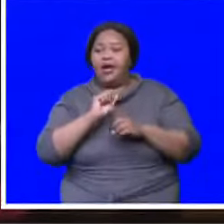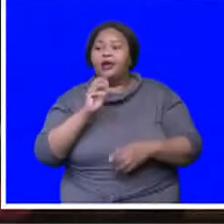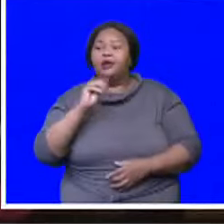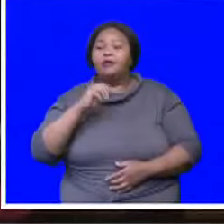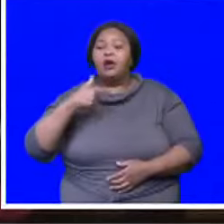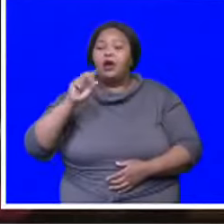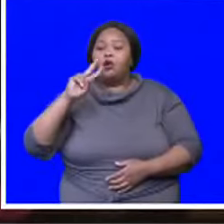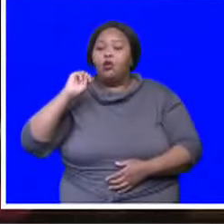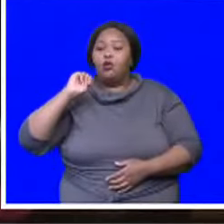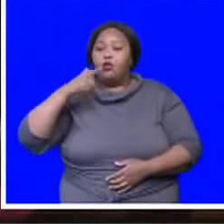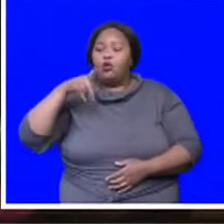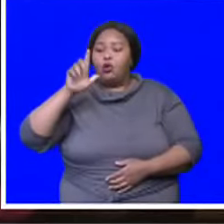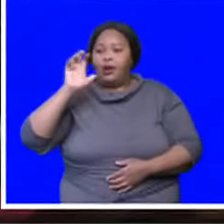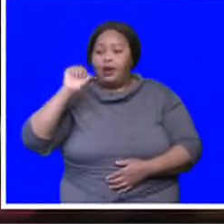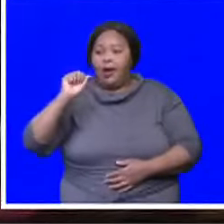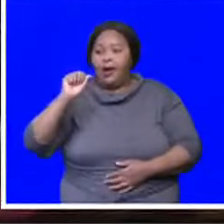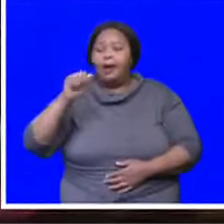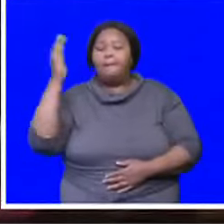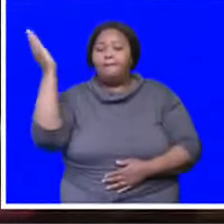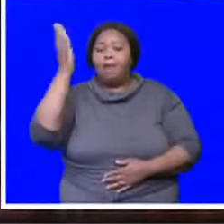Ndumiso Masimula.